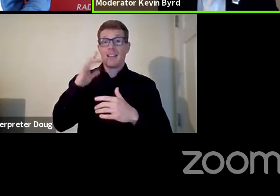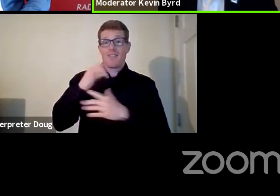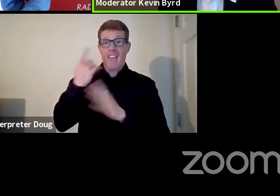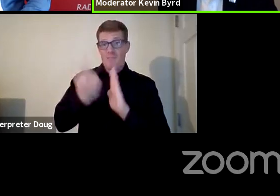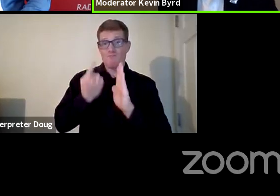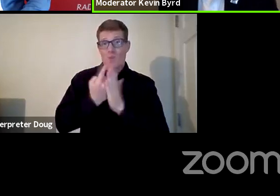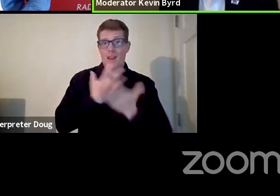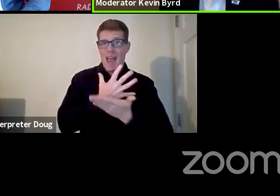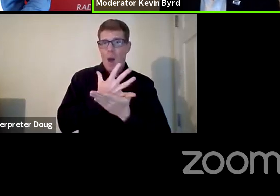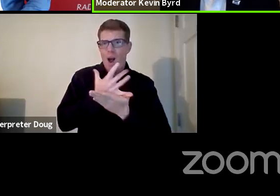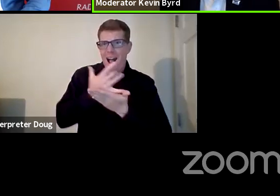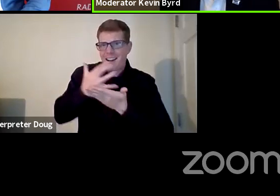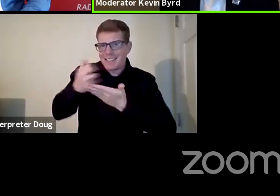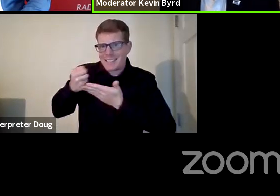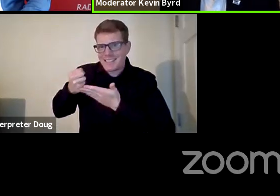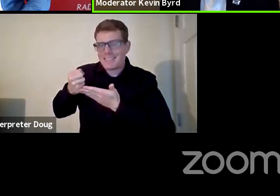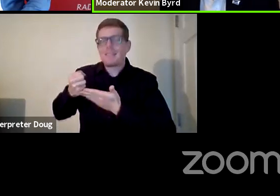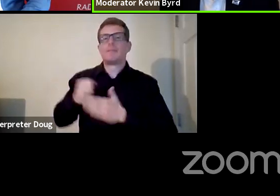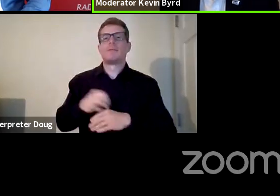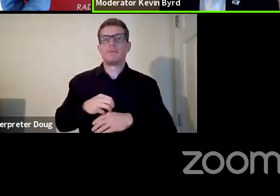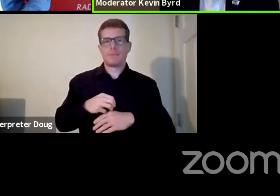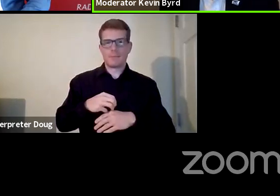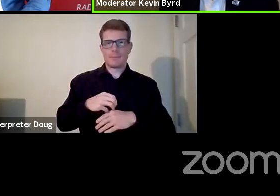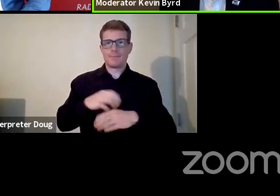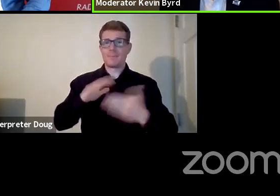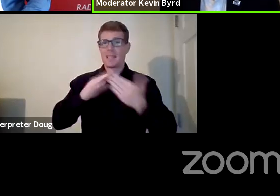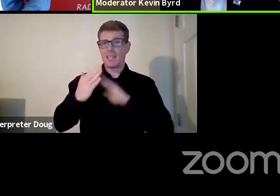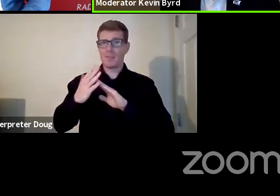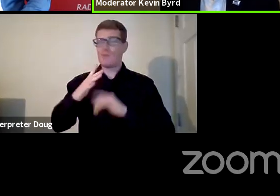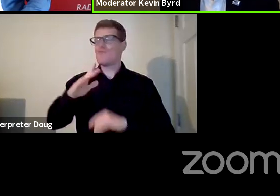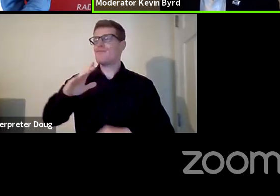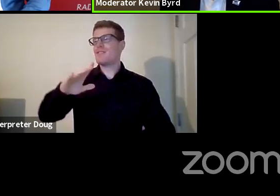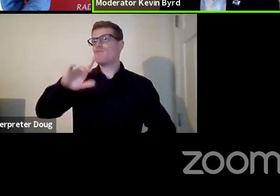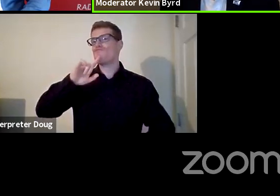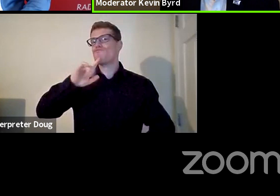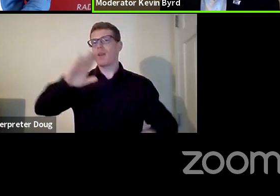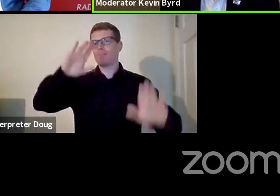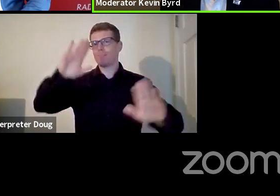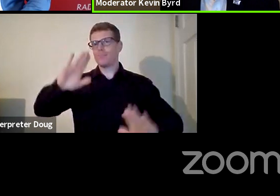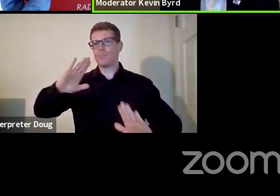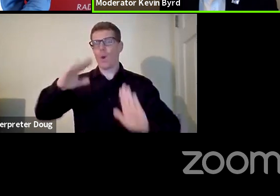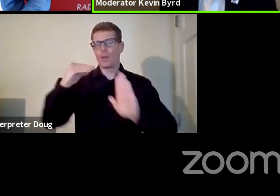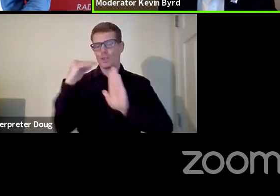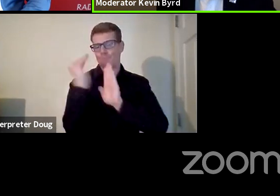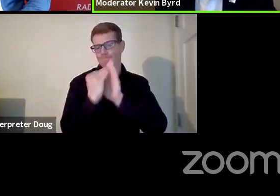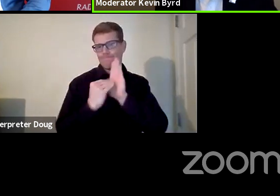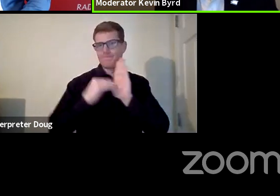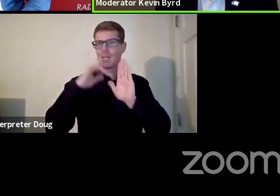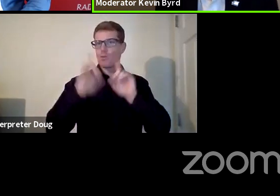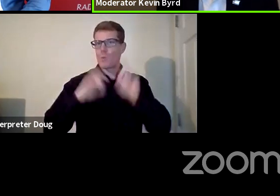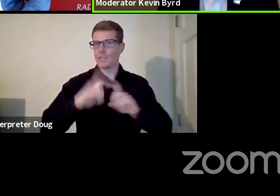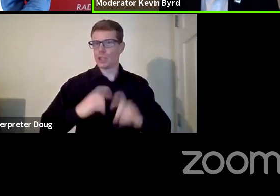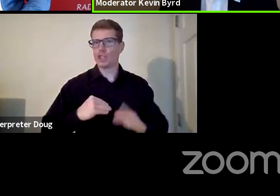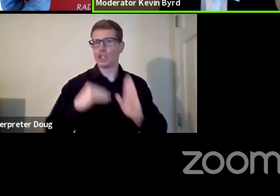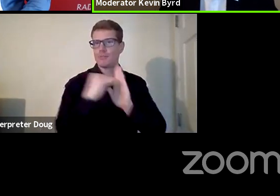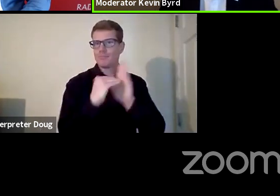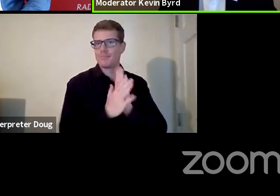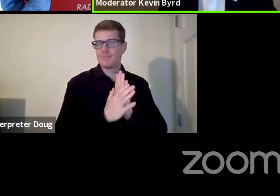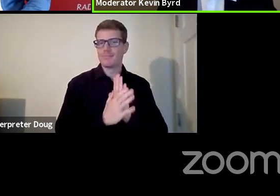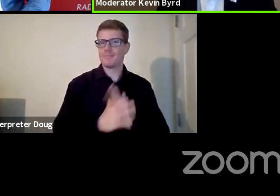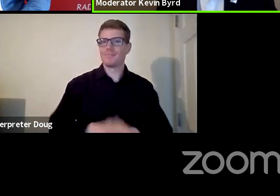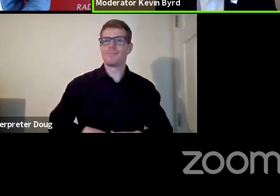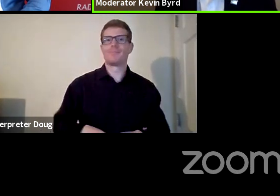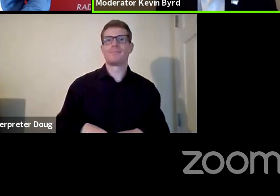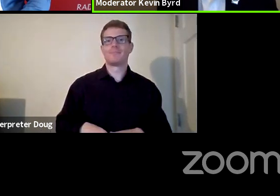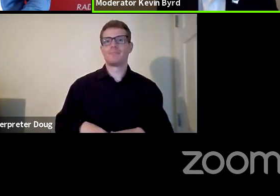done an excellent job submitting thoughtful questions, which spurred some great conversation among our panelists this evening. I'd like to thank each of our panelists